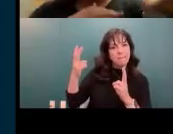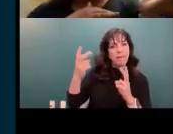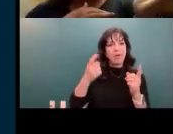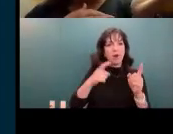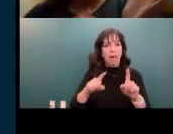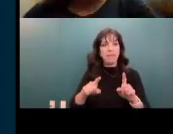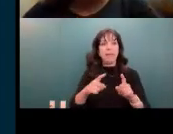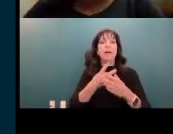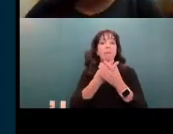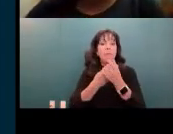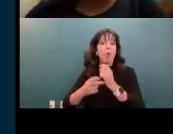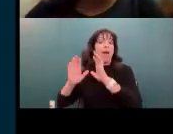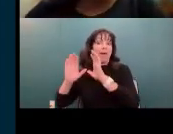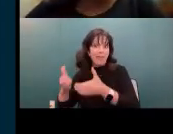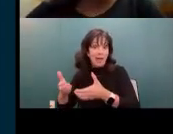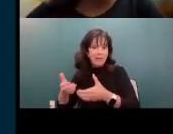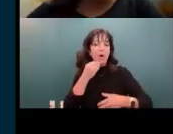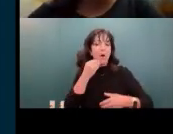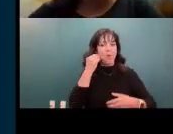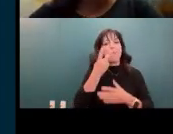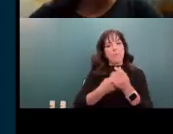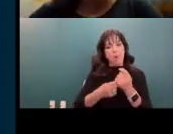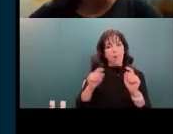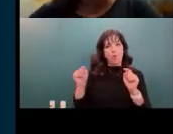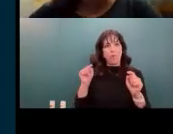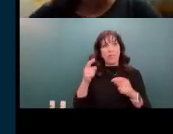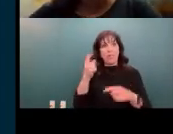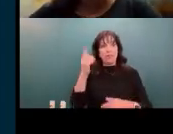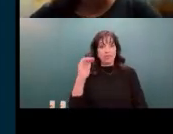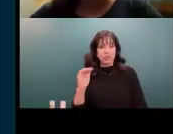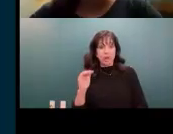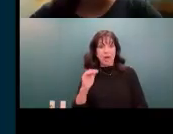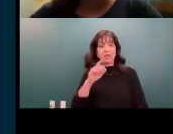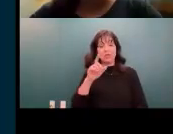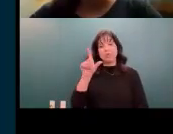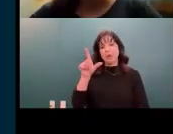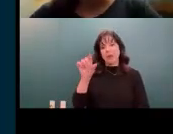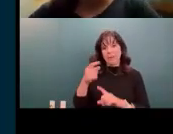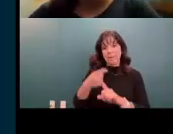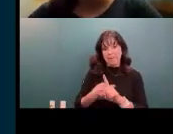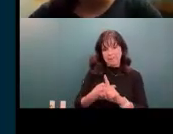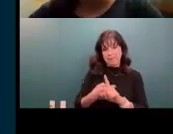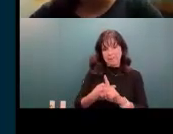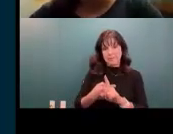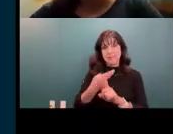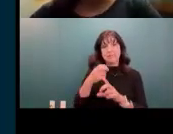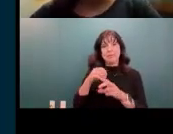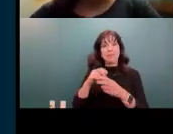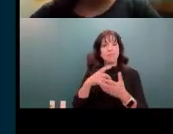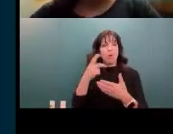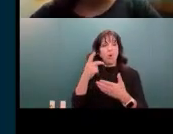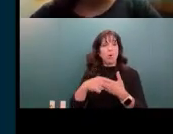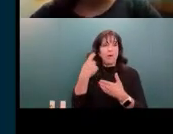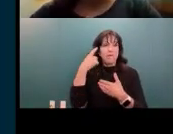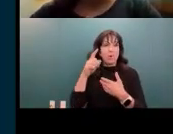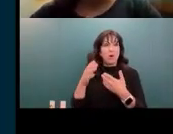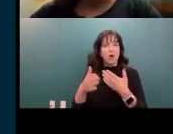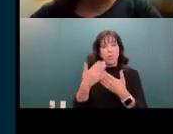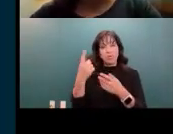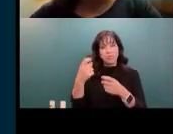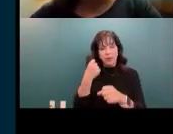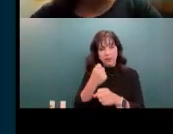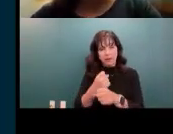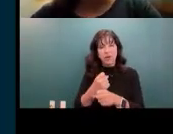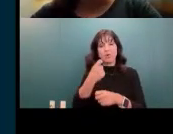at class and at home. So this child is 29 months. He's been in our program for almost a year, and he